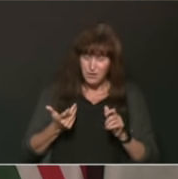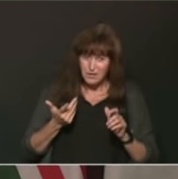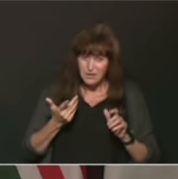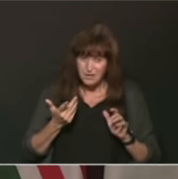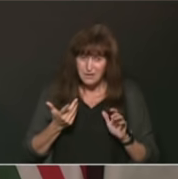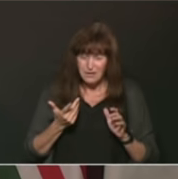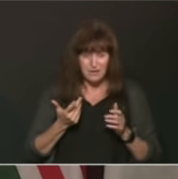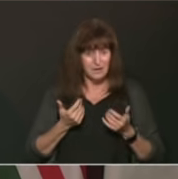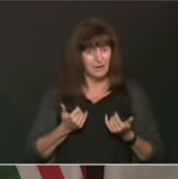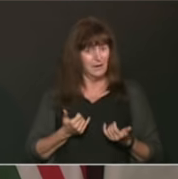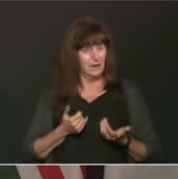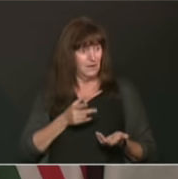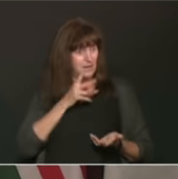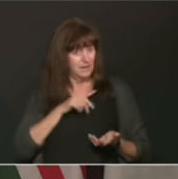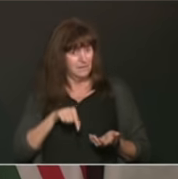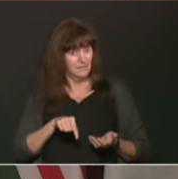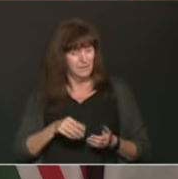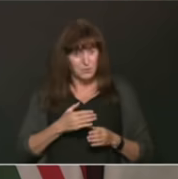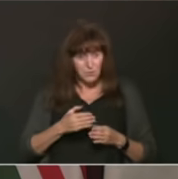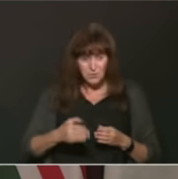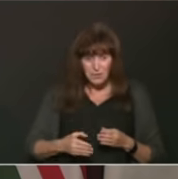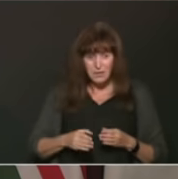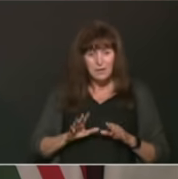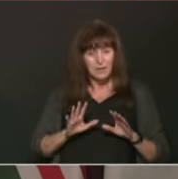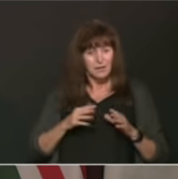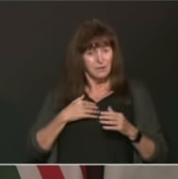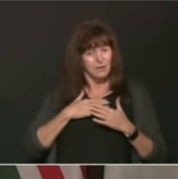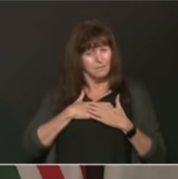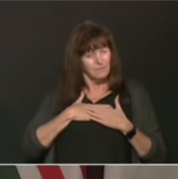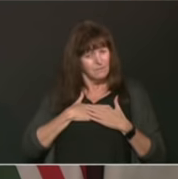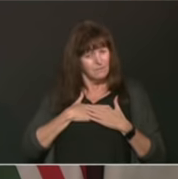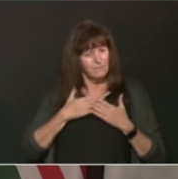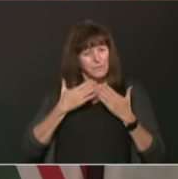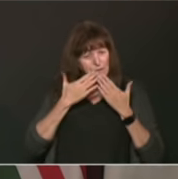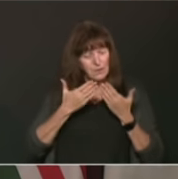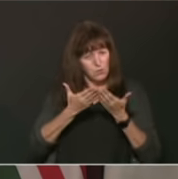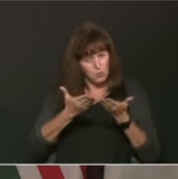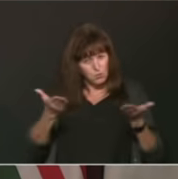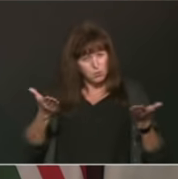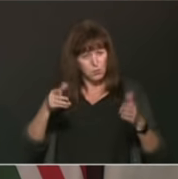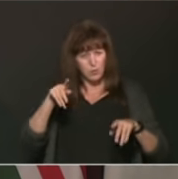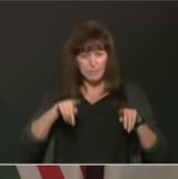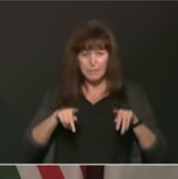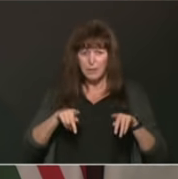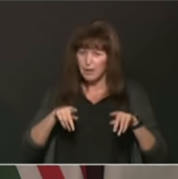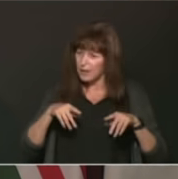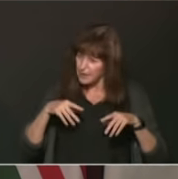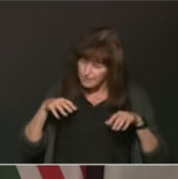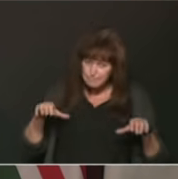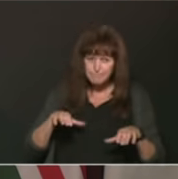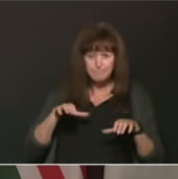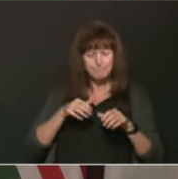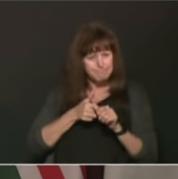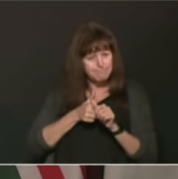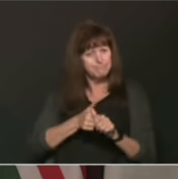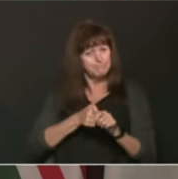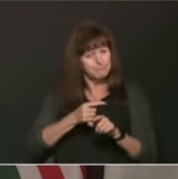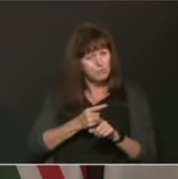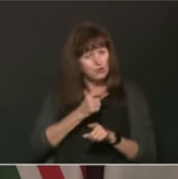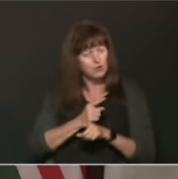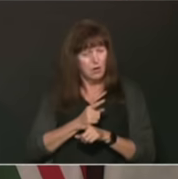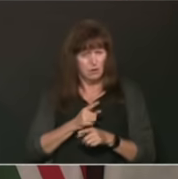thanks. Ontarians are doing the right things, and it's the proof is in the pudding. Our counts are